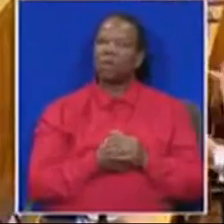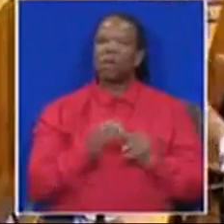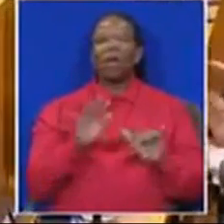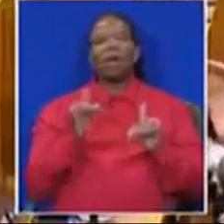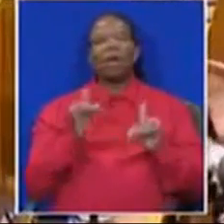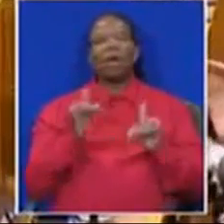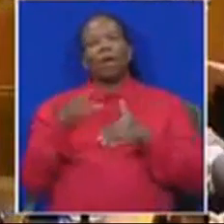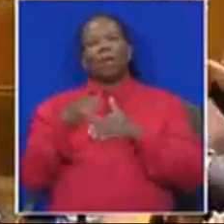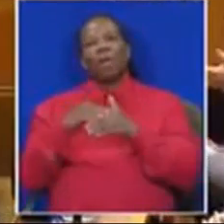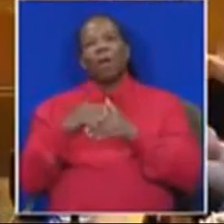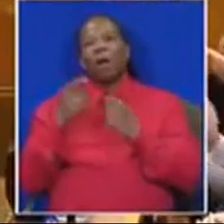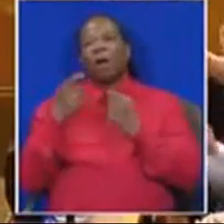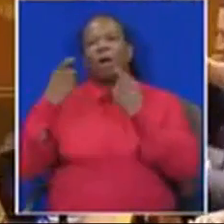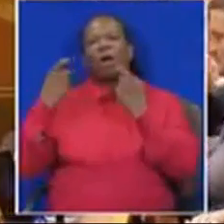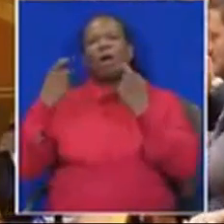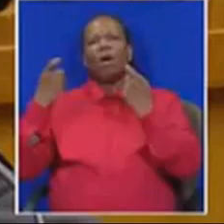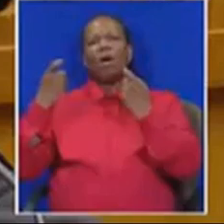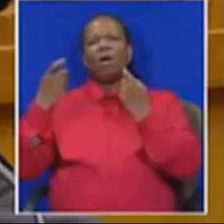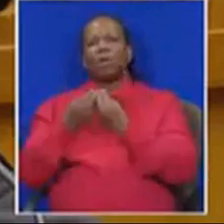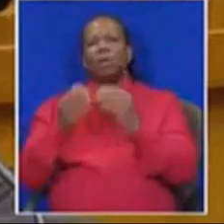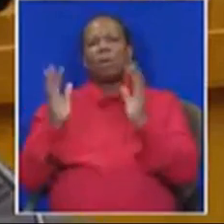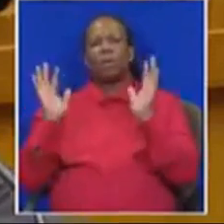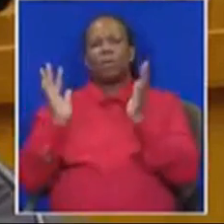Now, the Commission